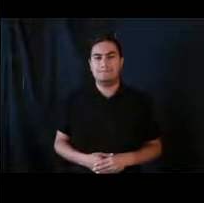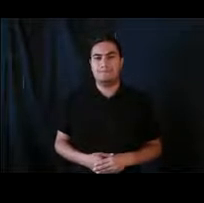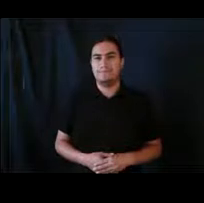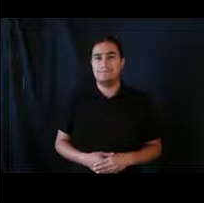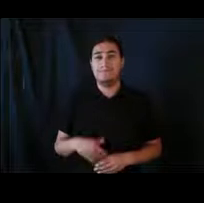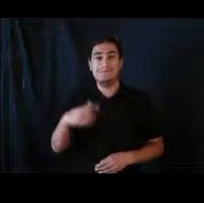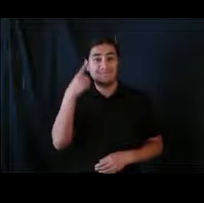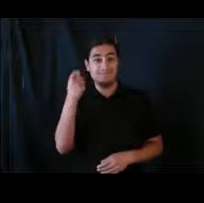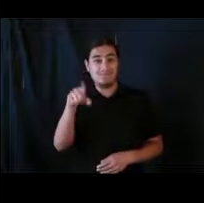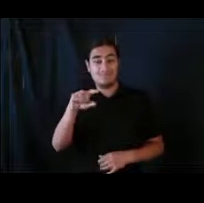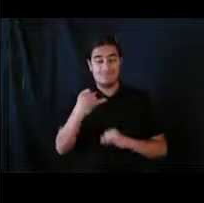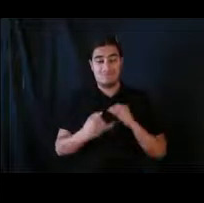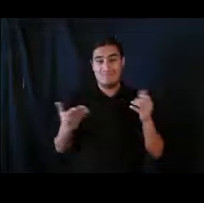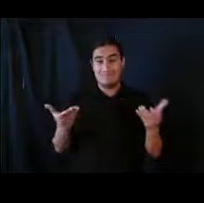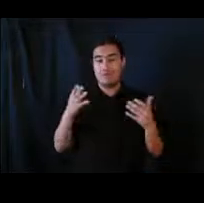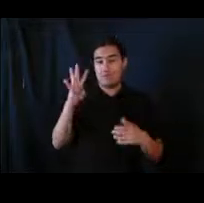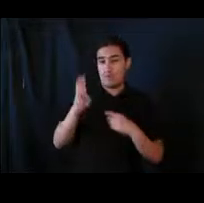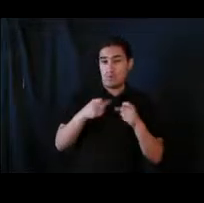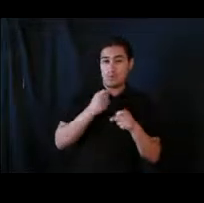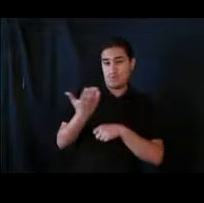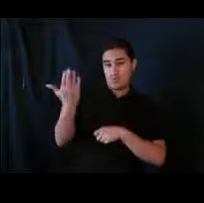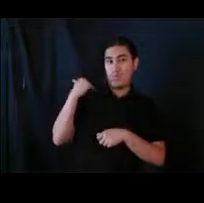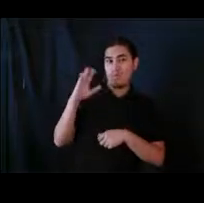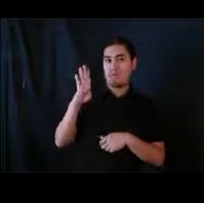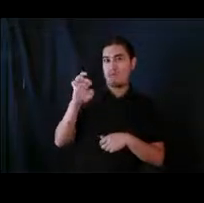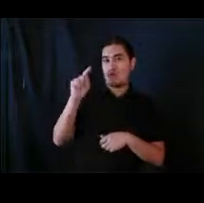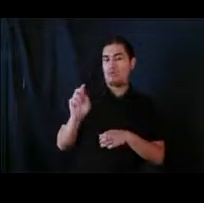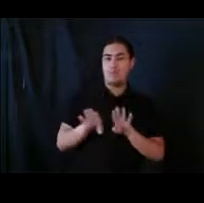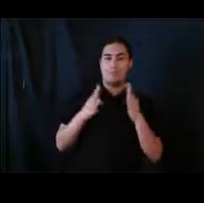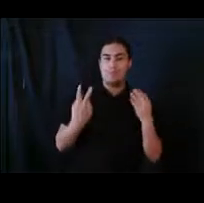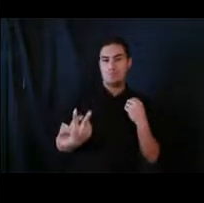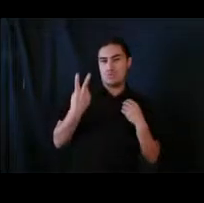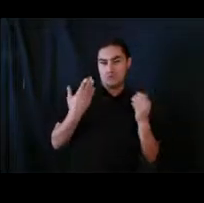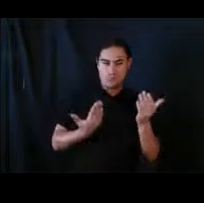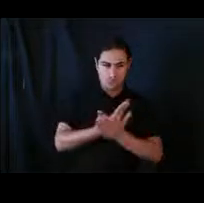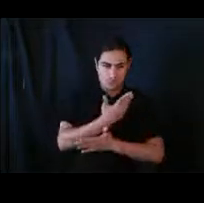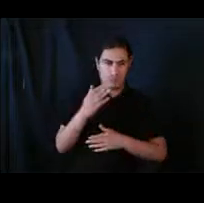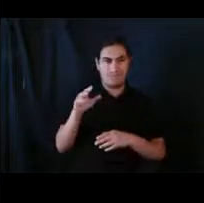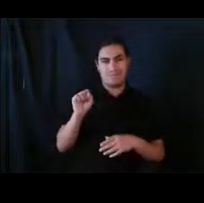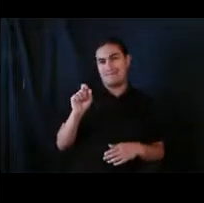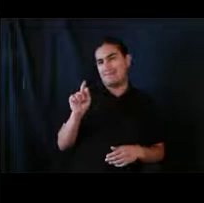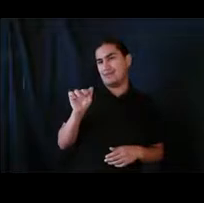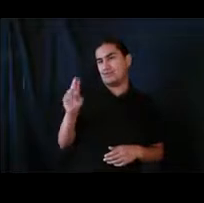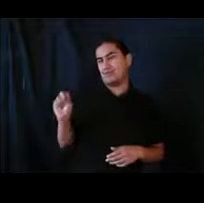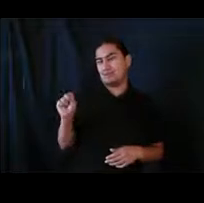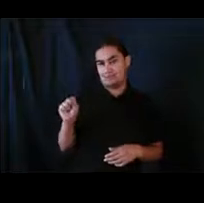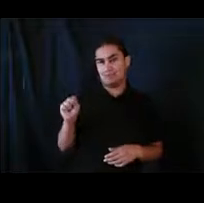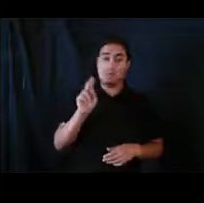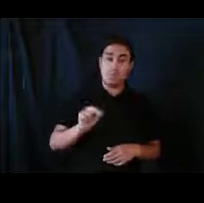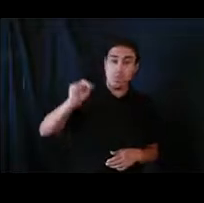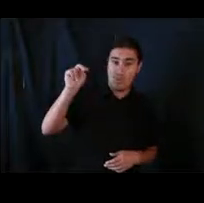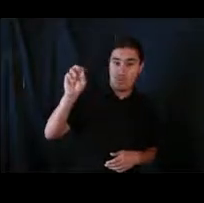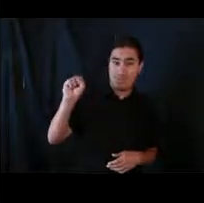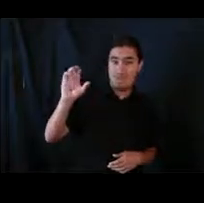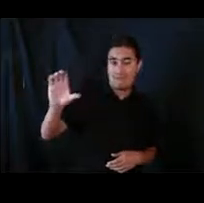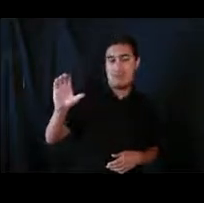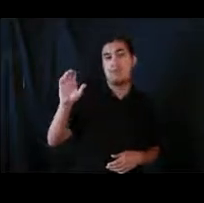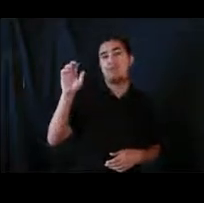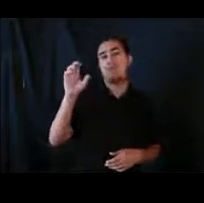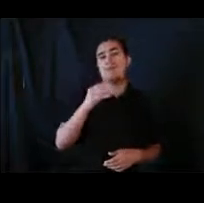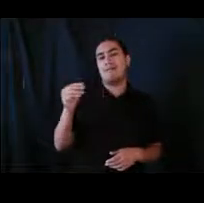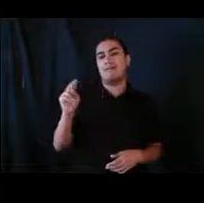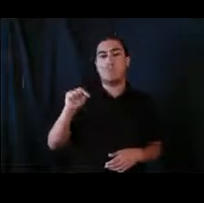since you were last here four years ago bart had opened two new stations milpitas um in northern santa clara county and berryessa in